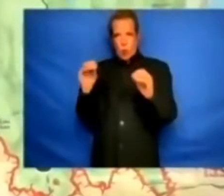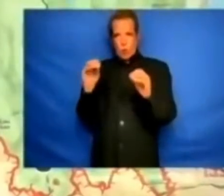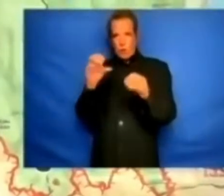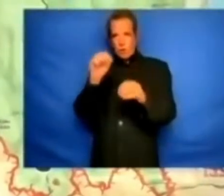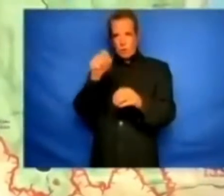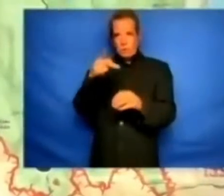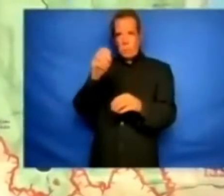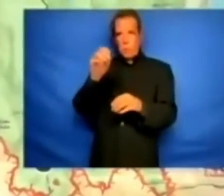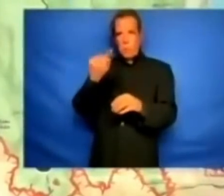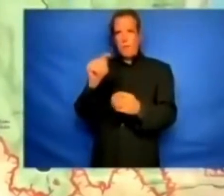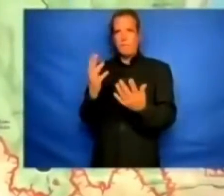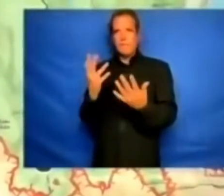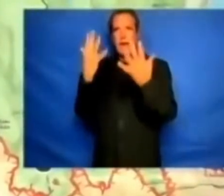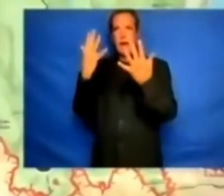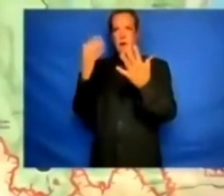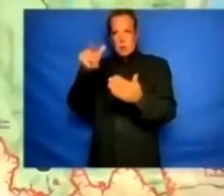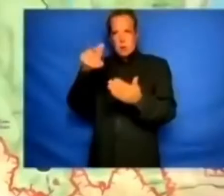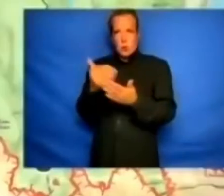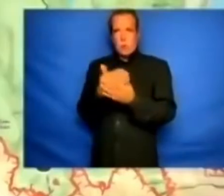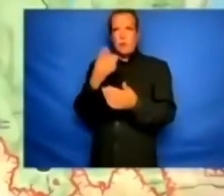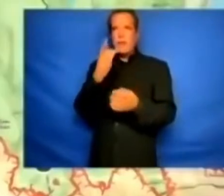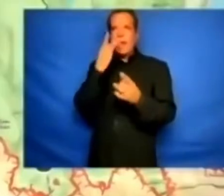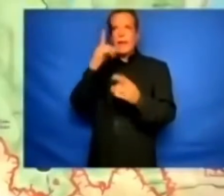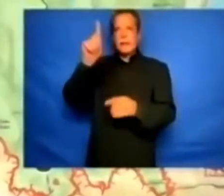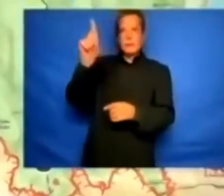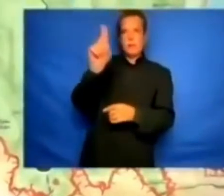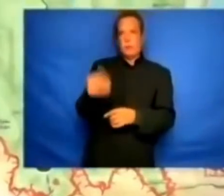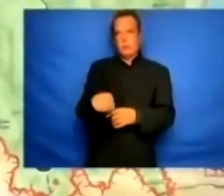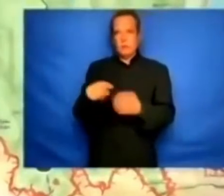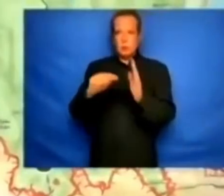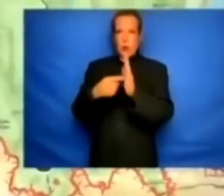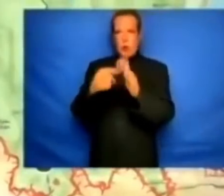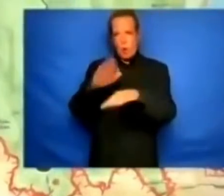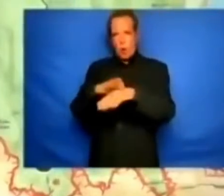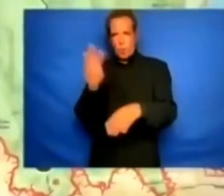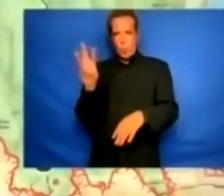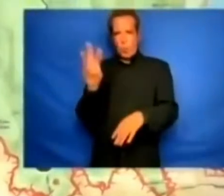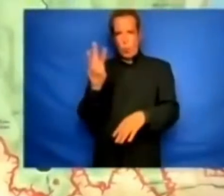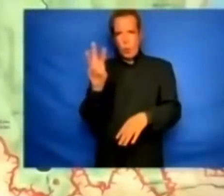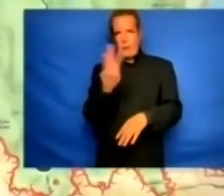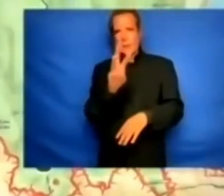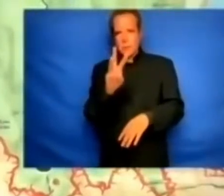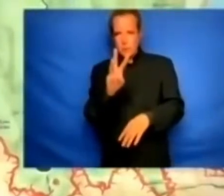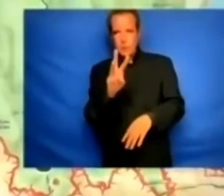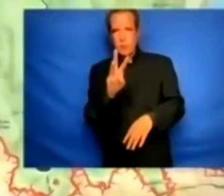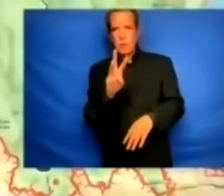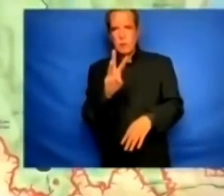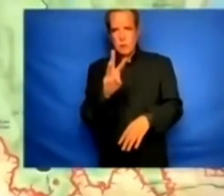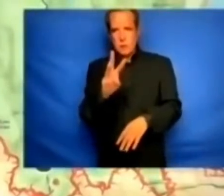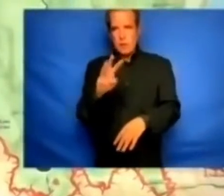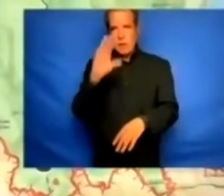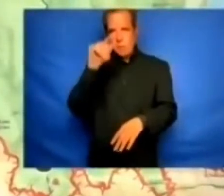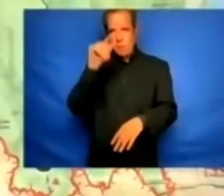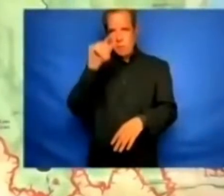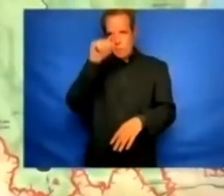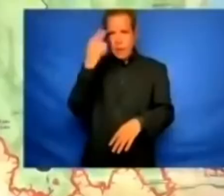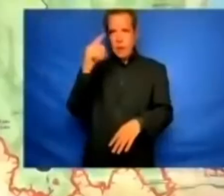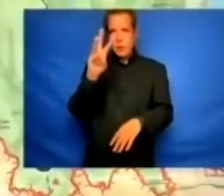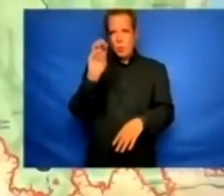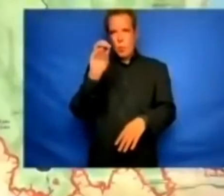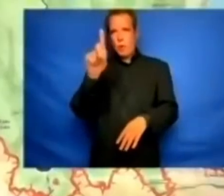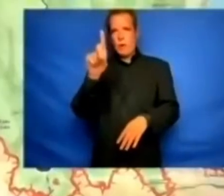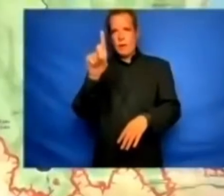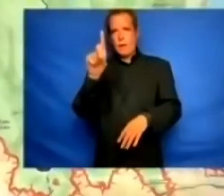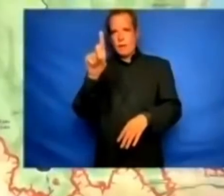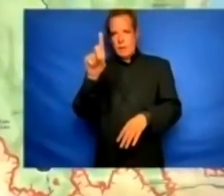are new starts. Those are lightning starts that we had on the West Shore. They're in the Ward Creek, Blackwood, and McKinney areas, so